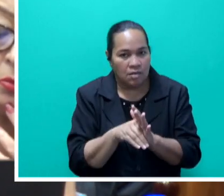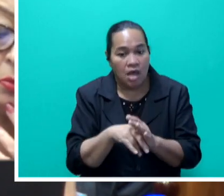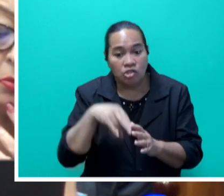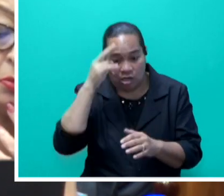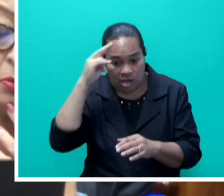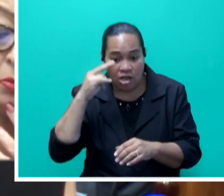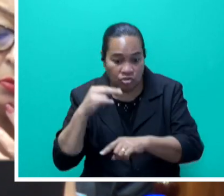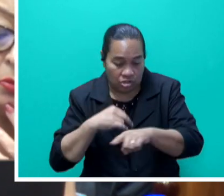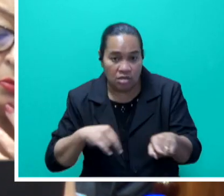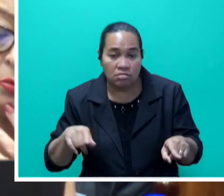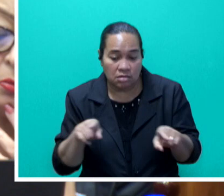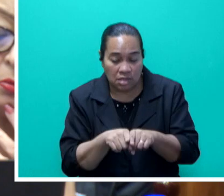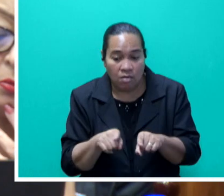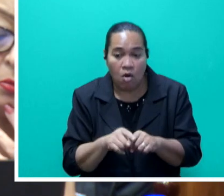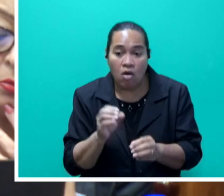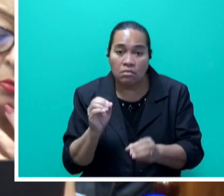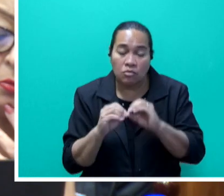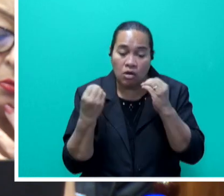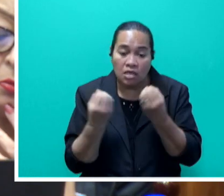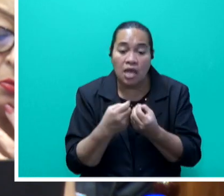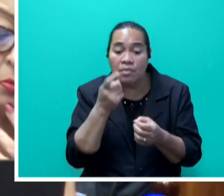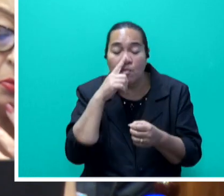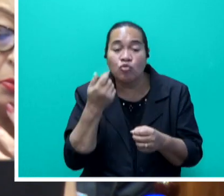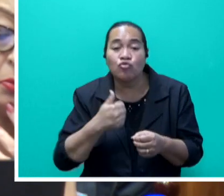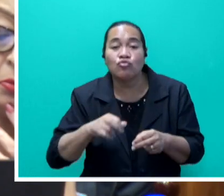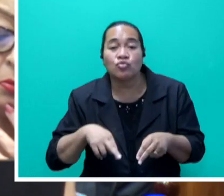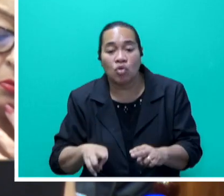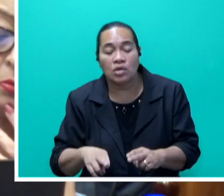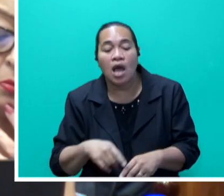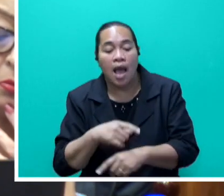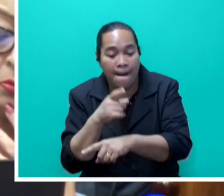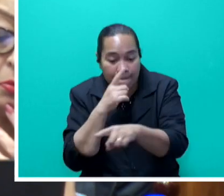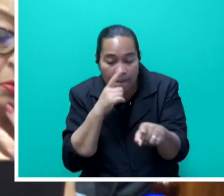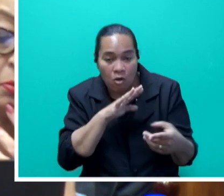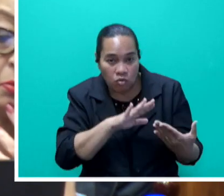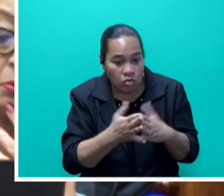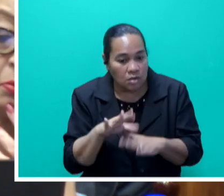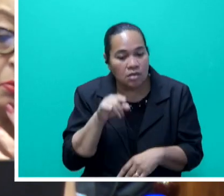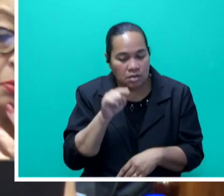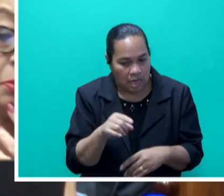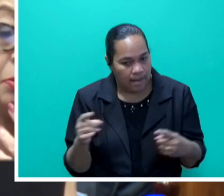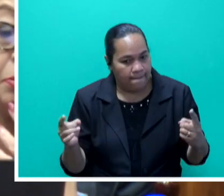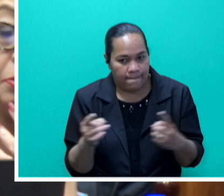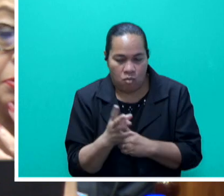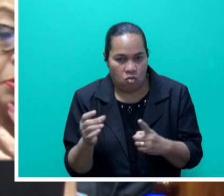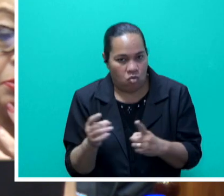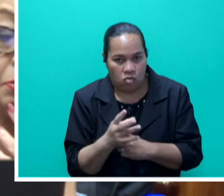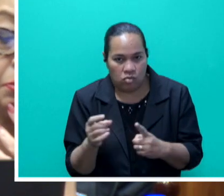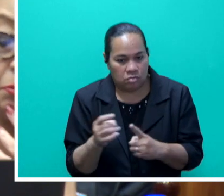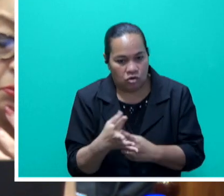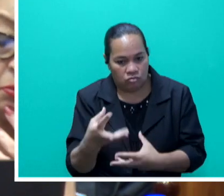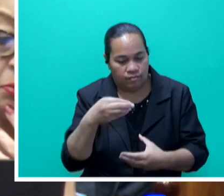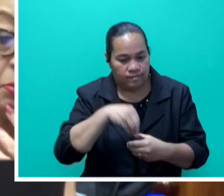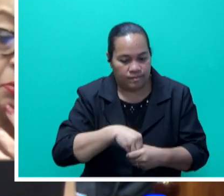which actually includes the main stakeholders and road users, the Fijian public also is quite critical in all of this, sir.